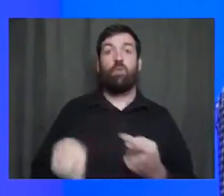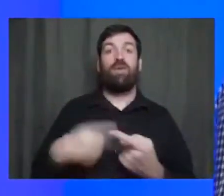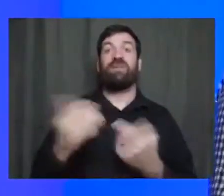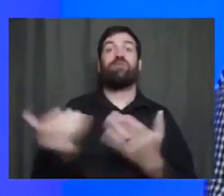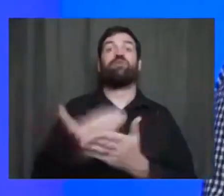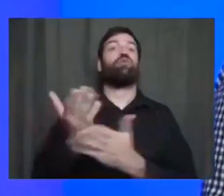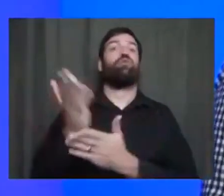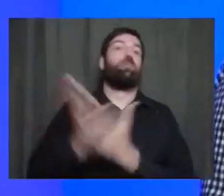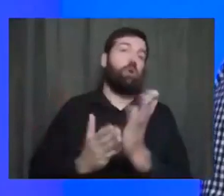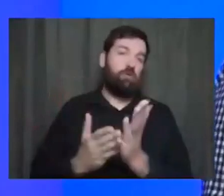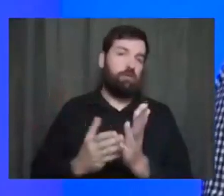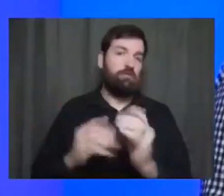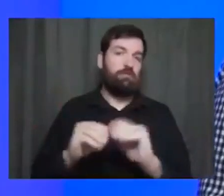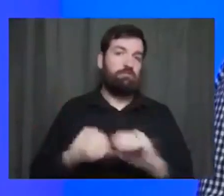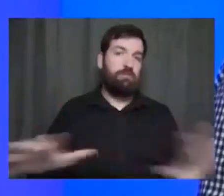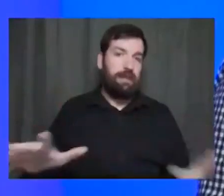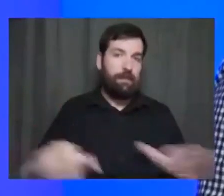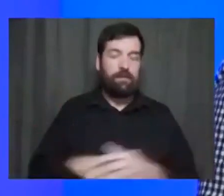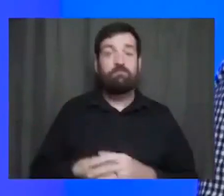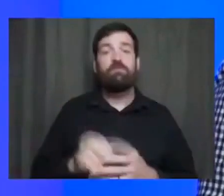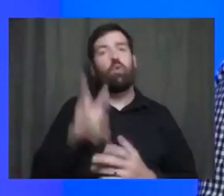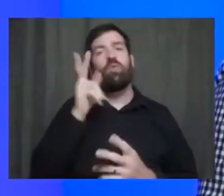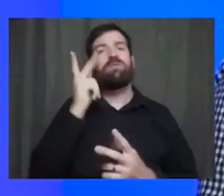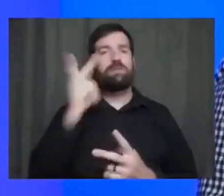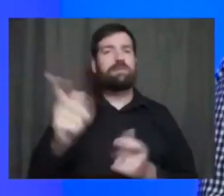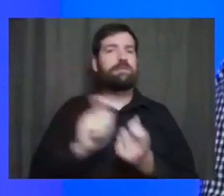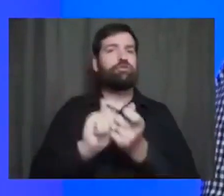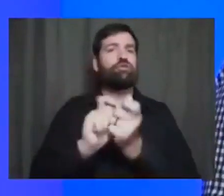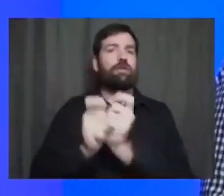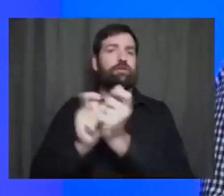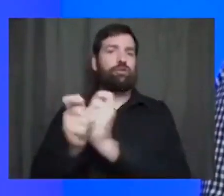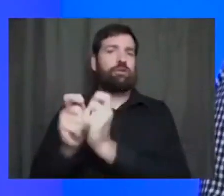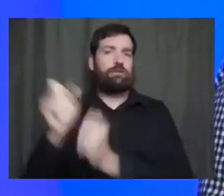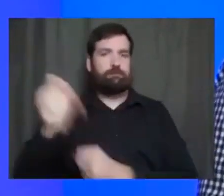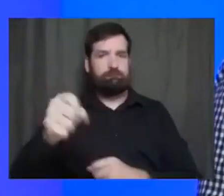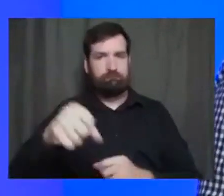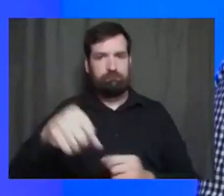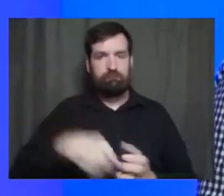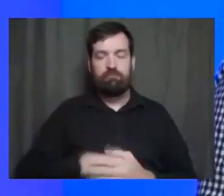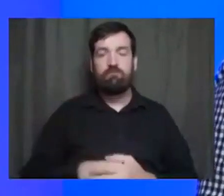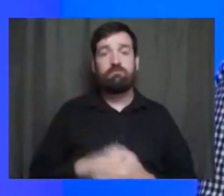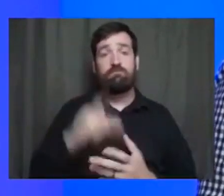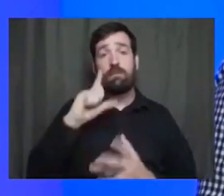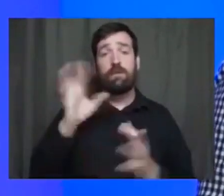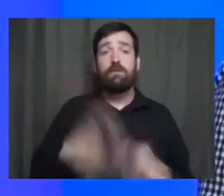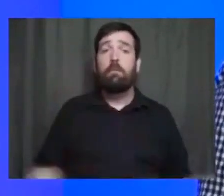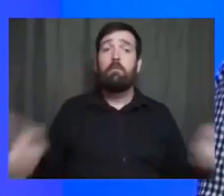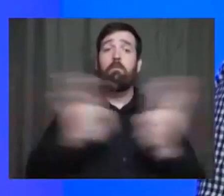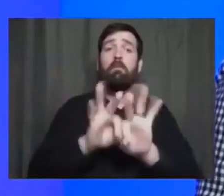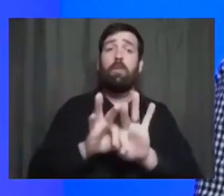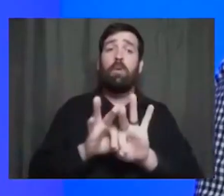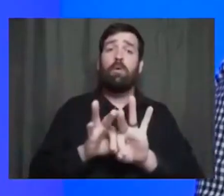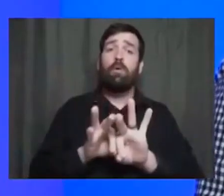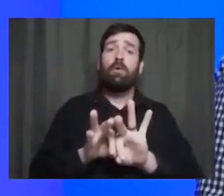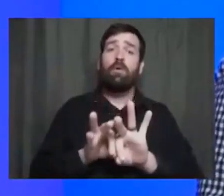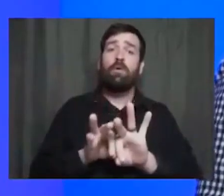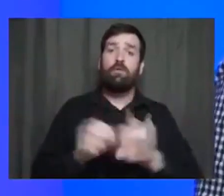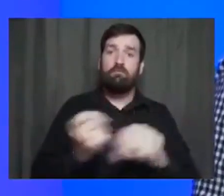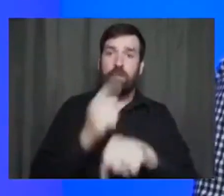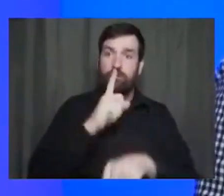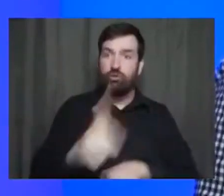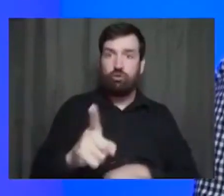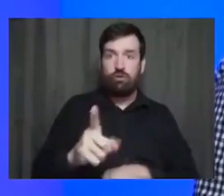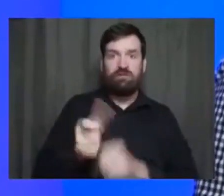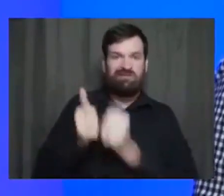I think we will see those changes go forward, and I think it's important for us to ensure that we're following the